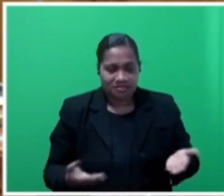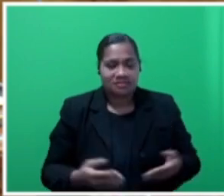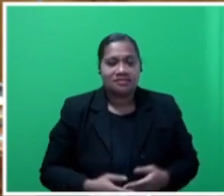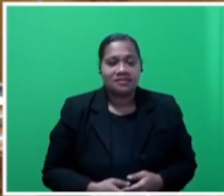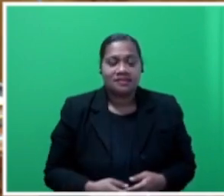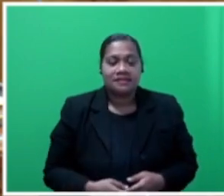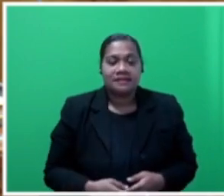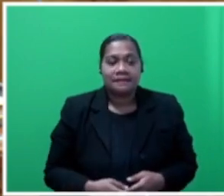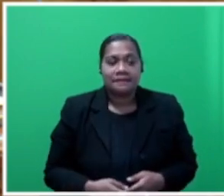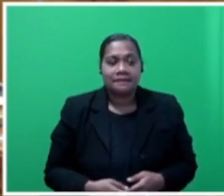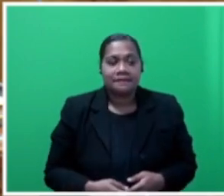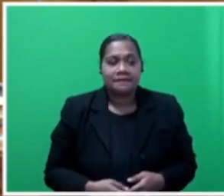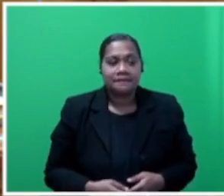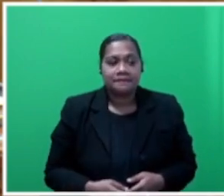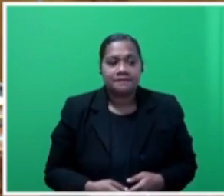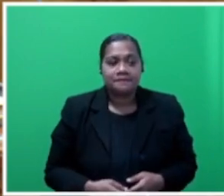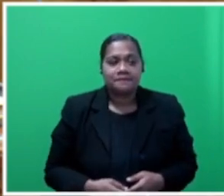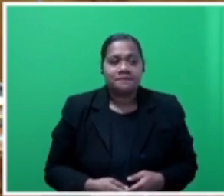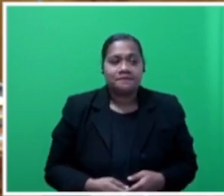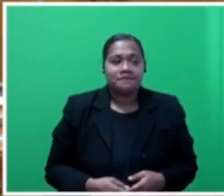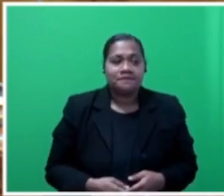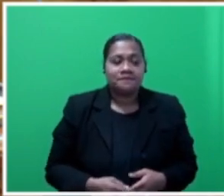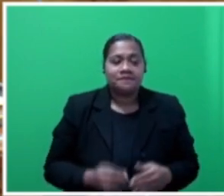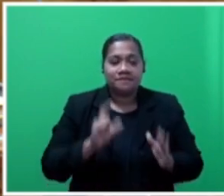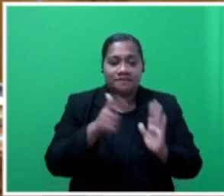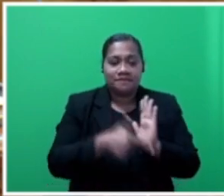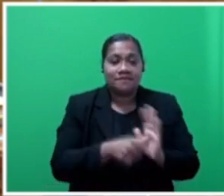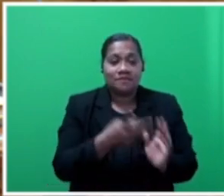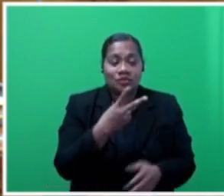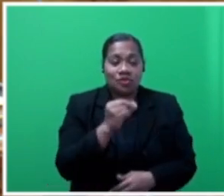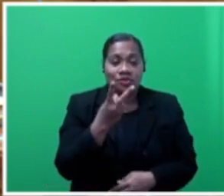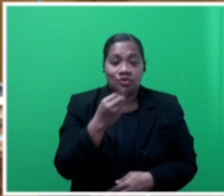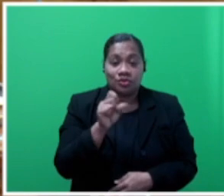At the time of 2021, 2022,